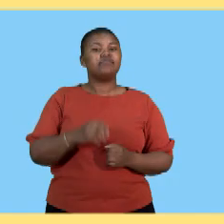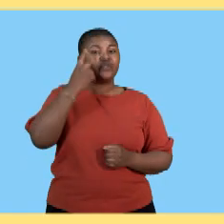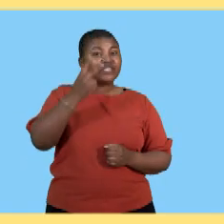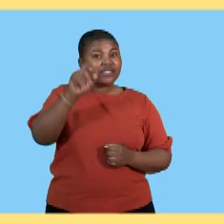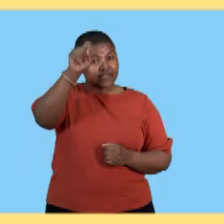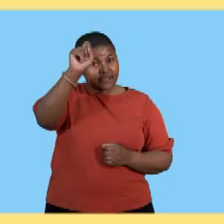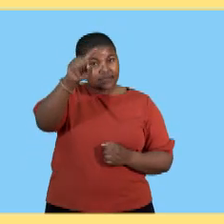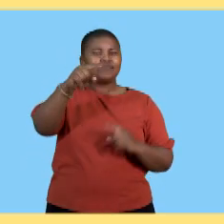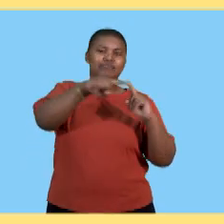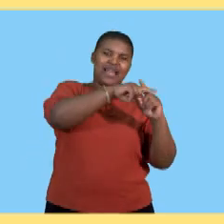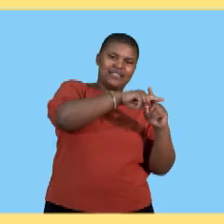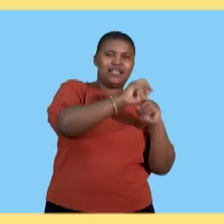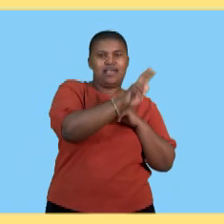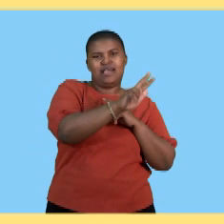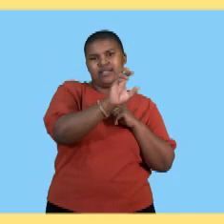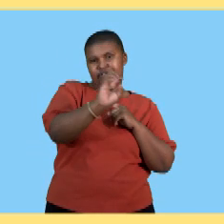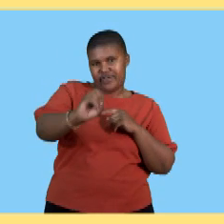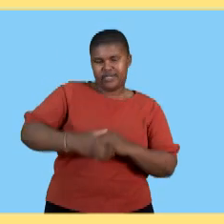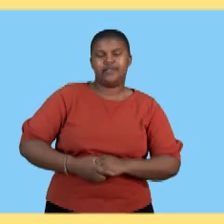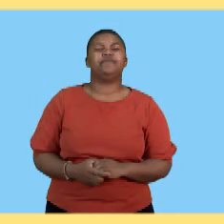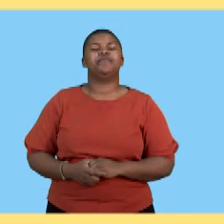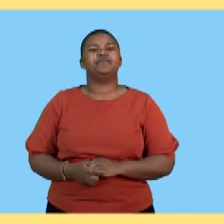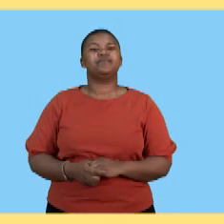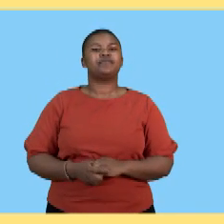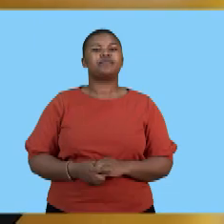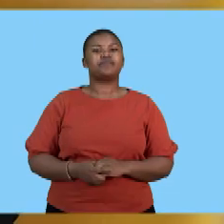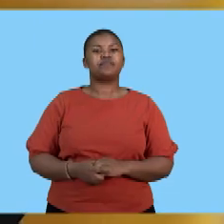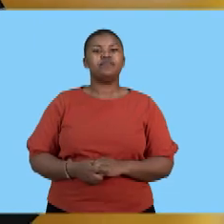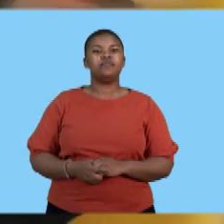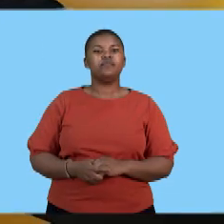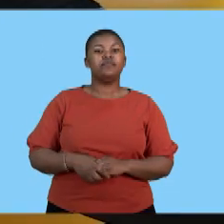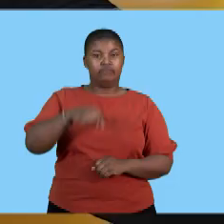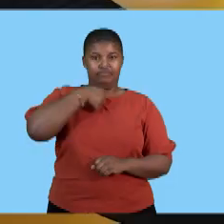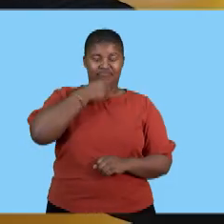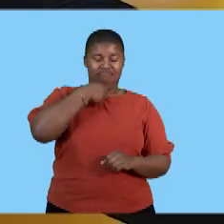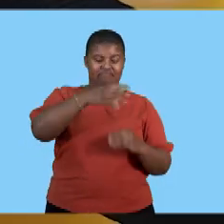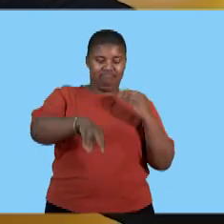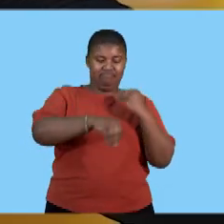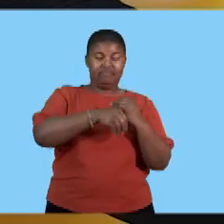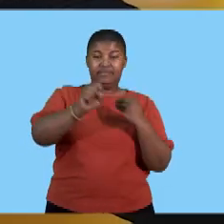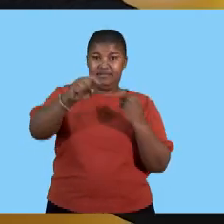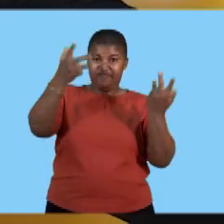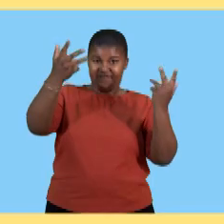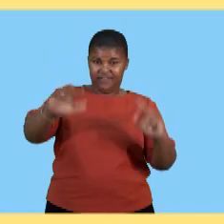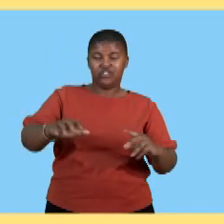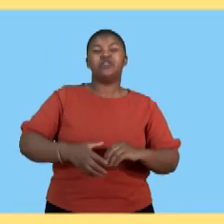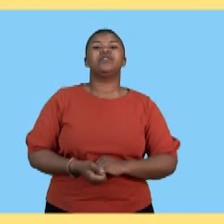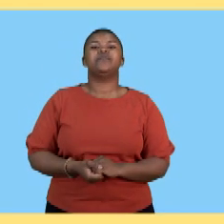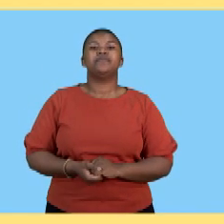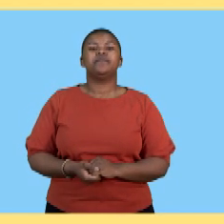is what you see here, plus 800. That is what I add now